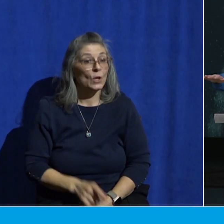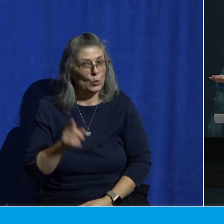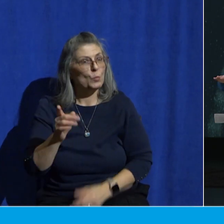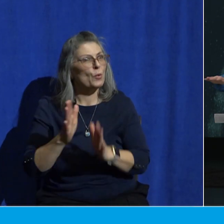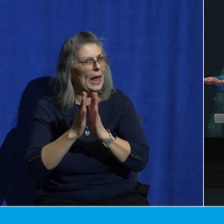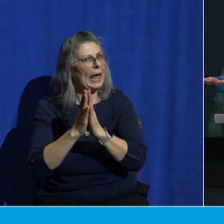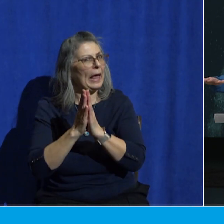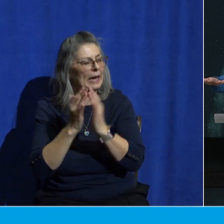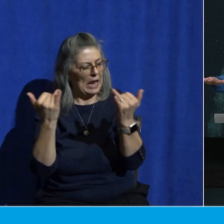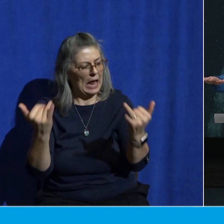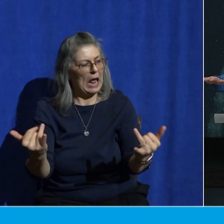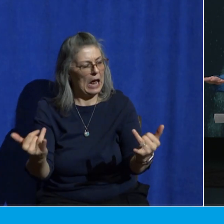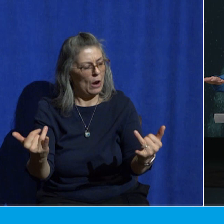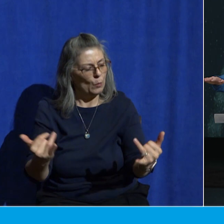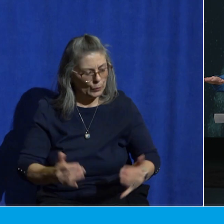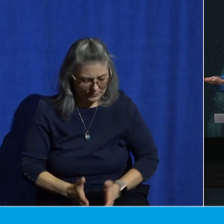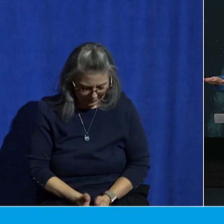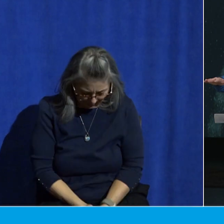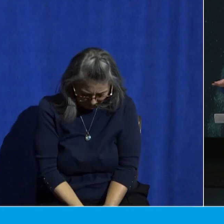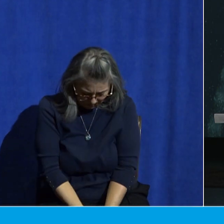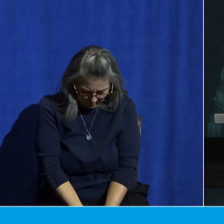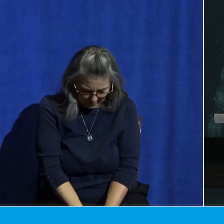prayerfully right now.